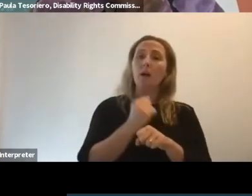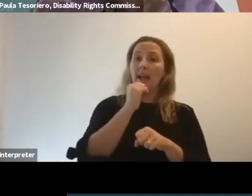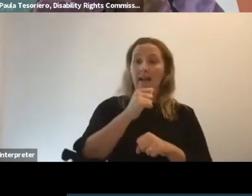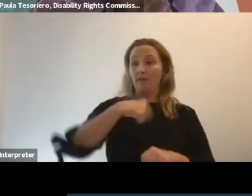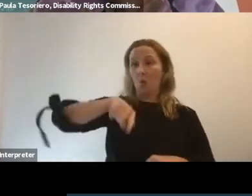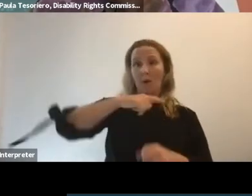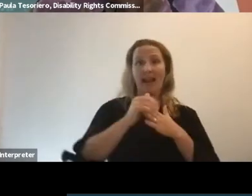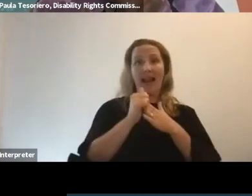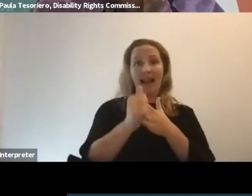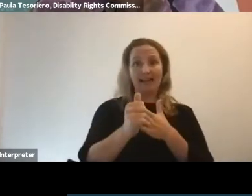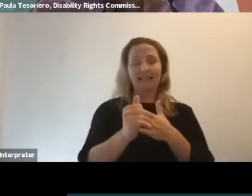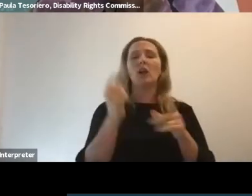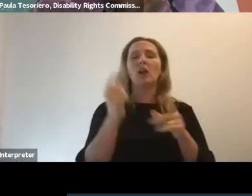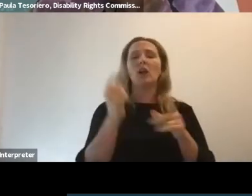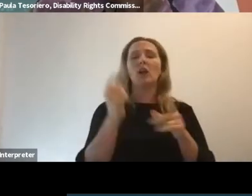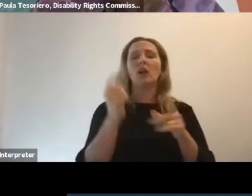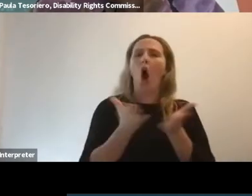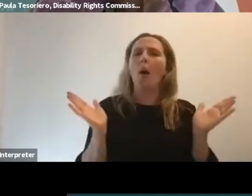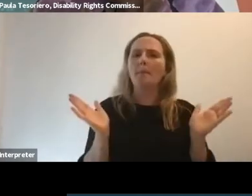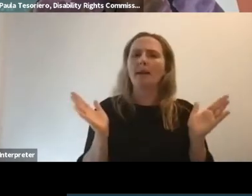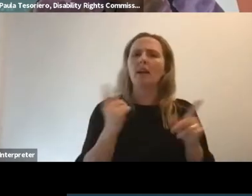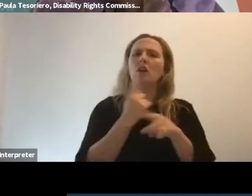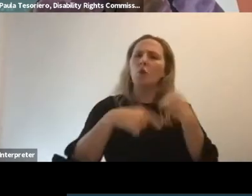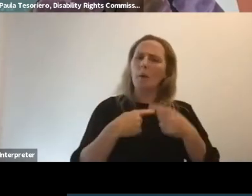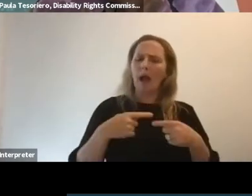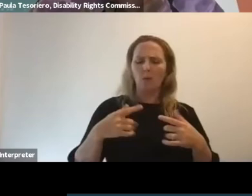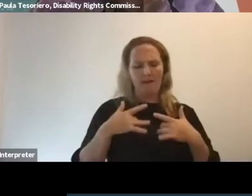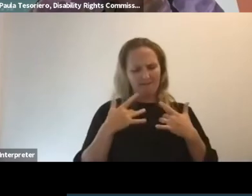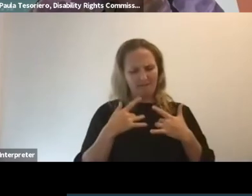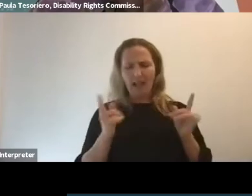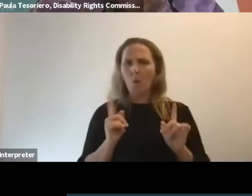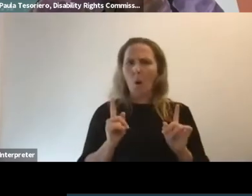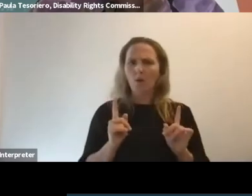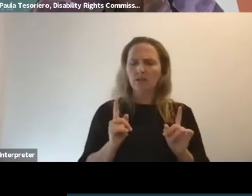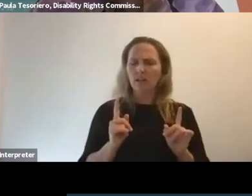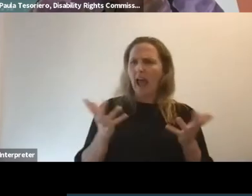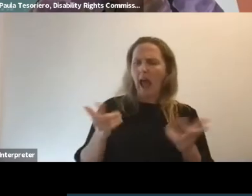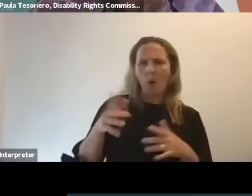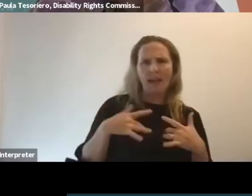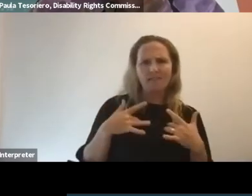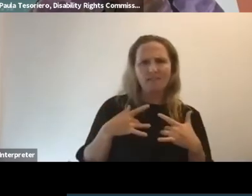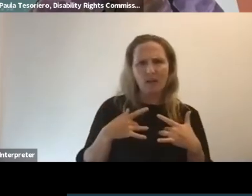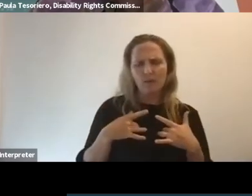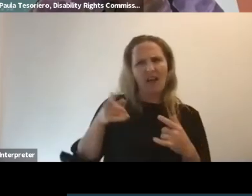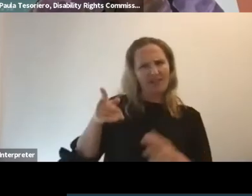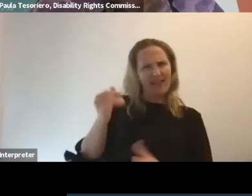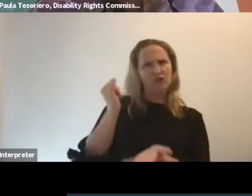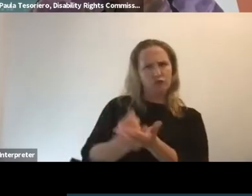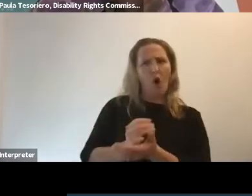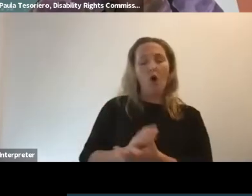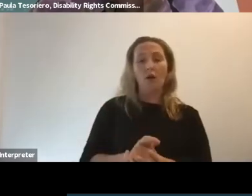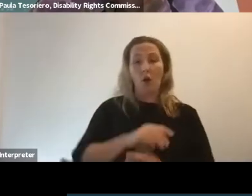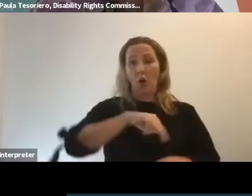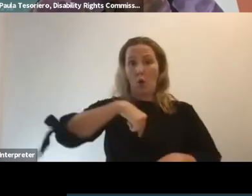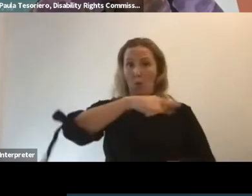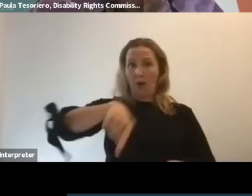group about how it feels and how it's wrong, and that as a large employer, we should be having a voice on that. And